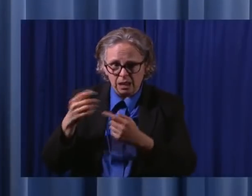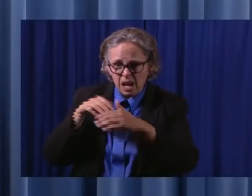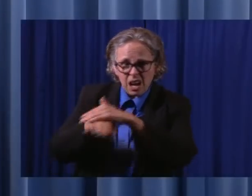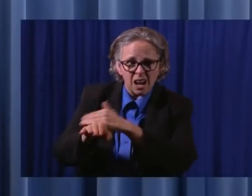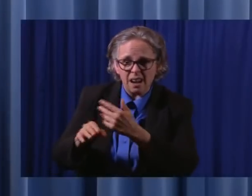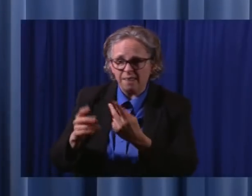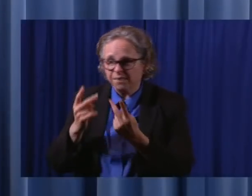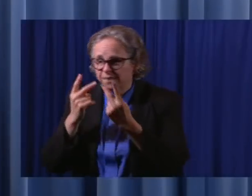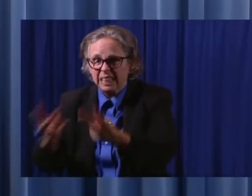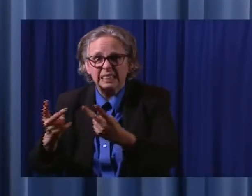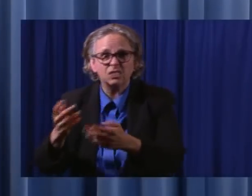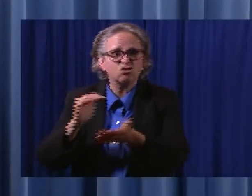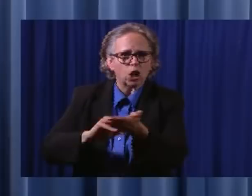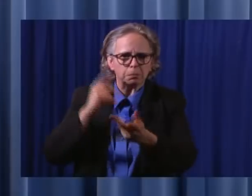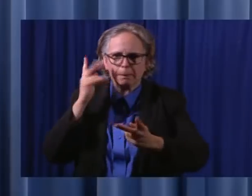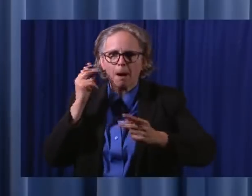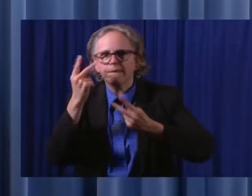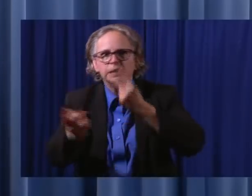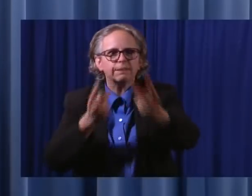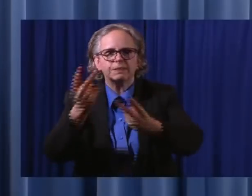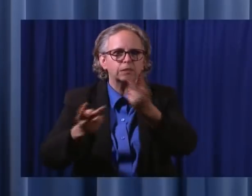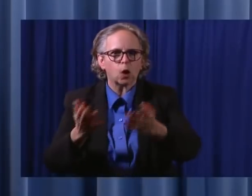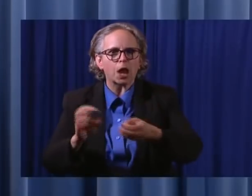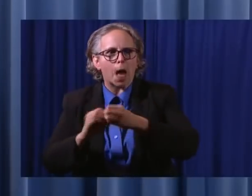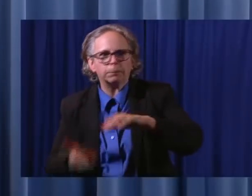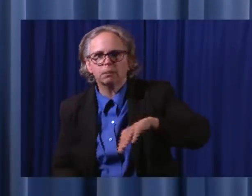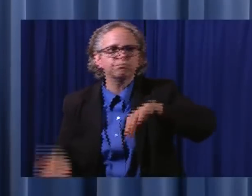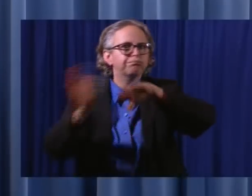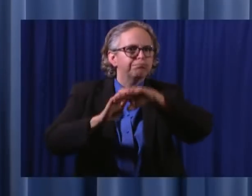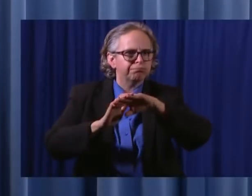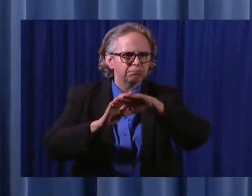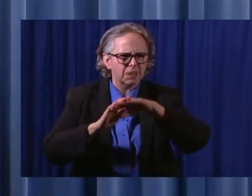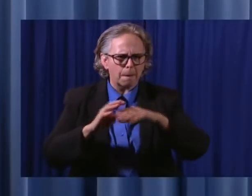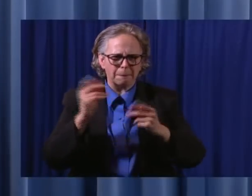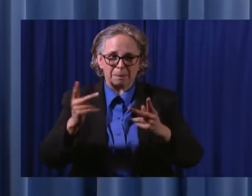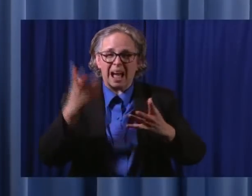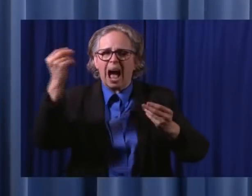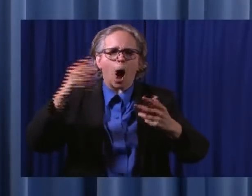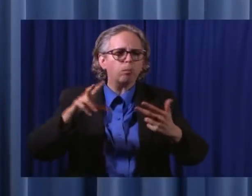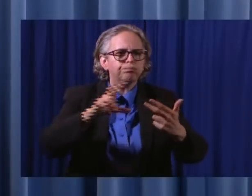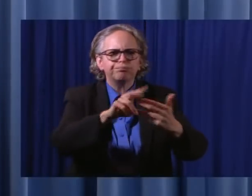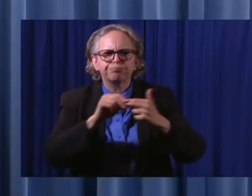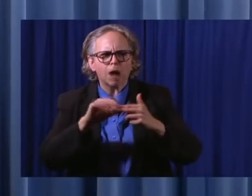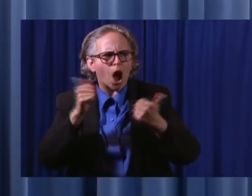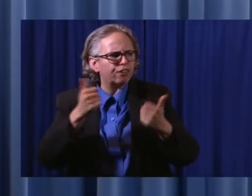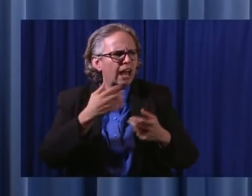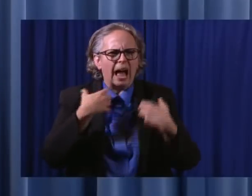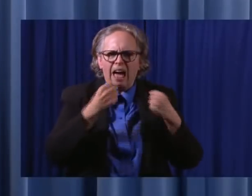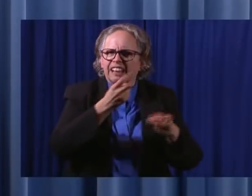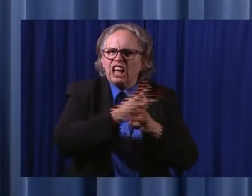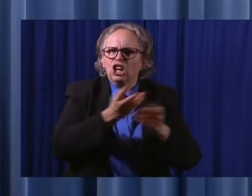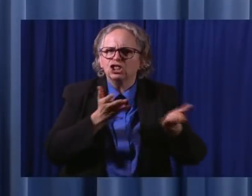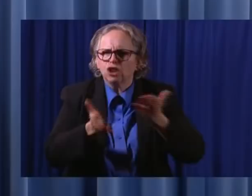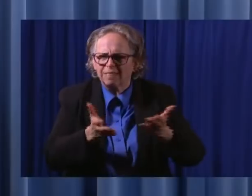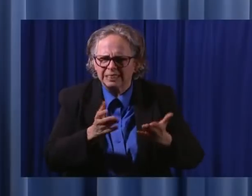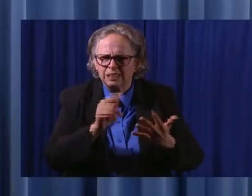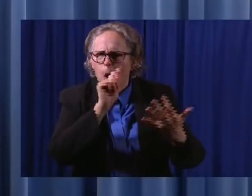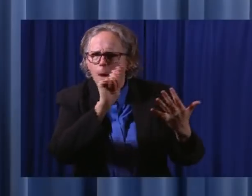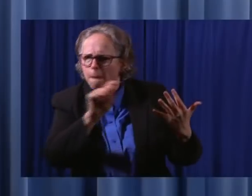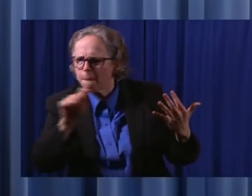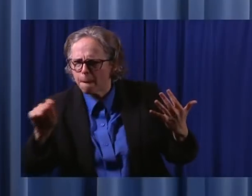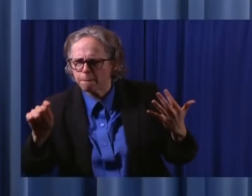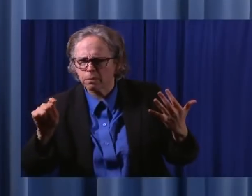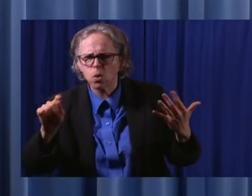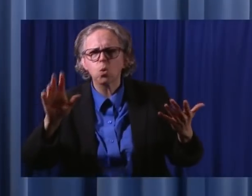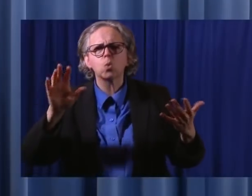additional utilization of other health care services. In Hamilton County and the surrounding southwestern Ohio region, hospital utilization